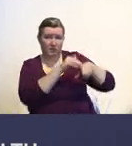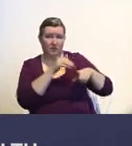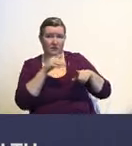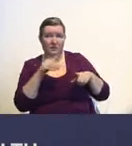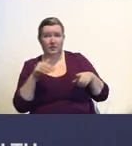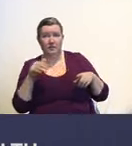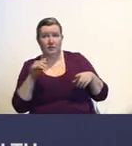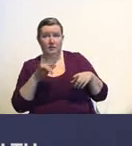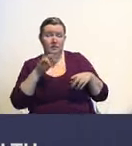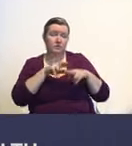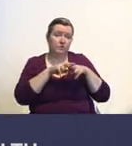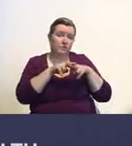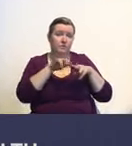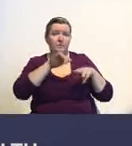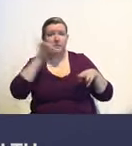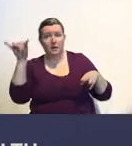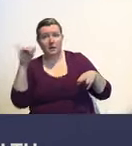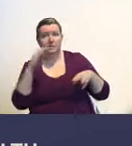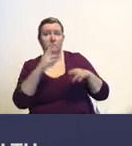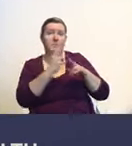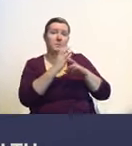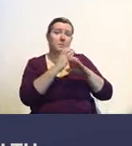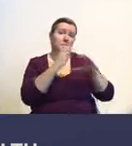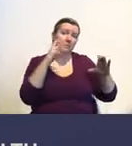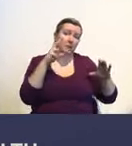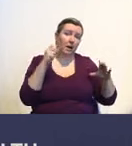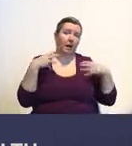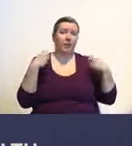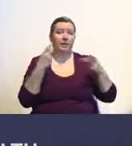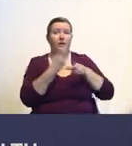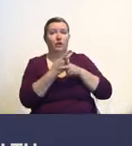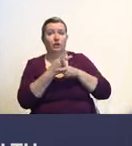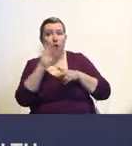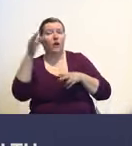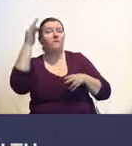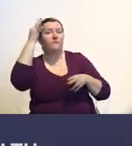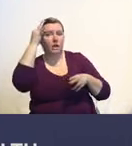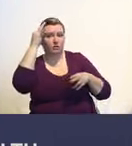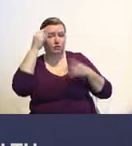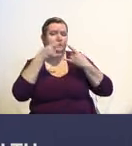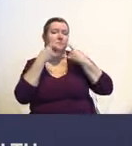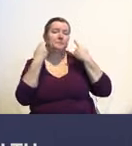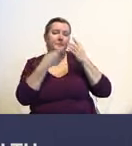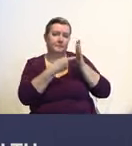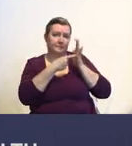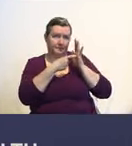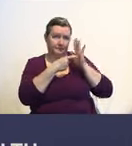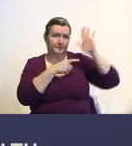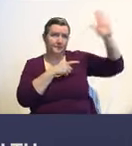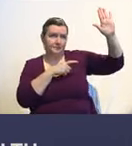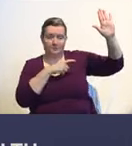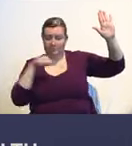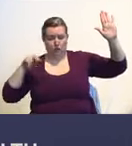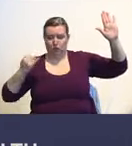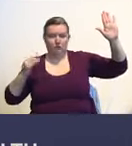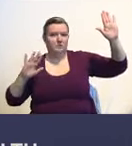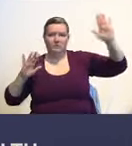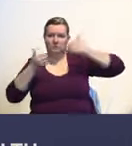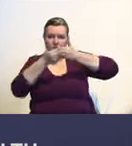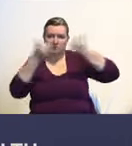buses, healthcare settings, Judy, are all federal masking mandates. So that's something that the CDC